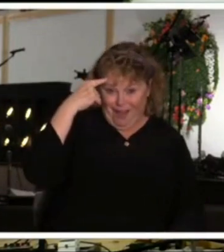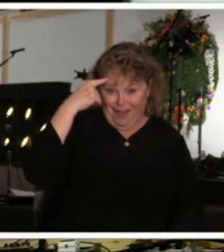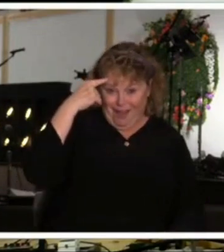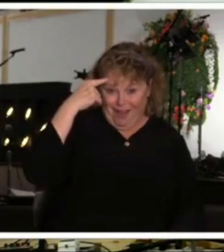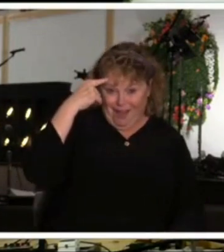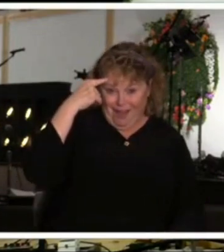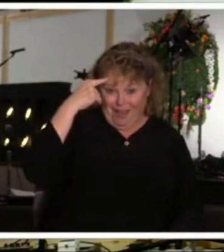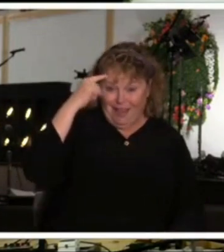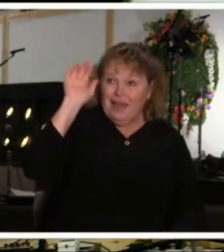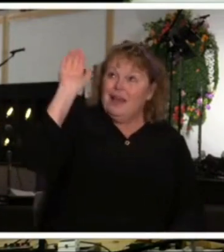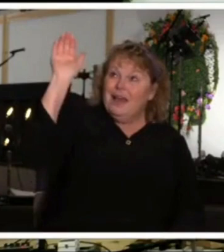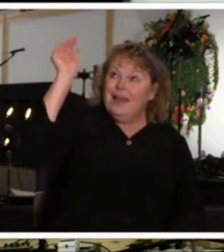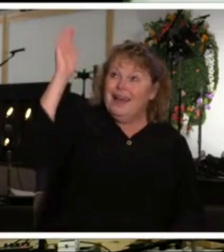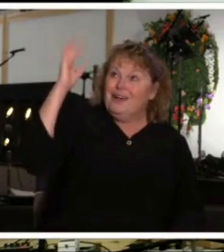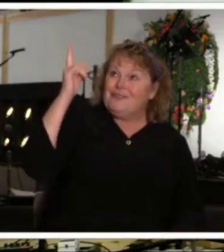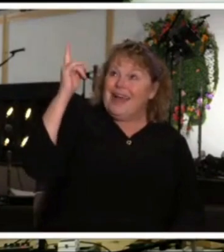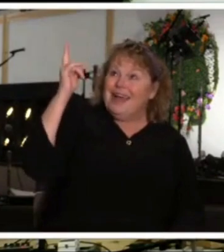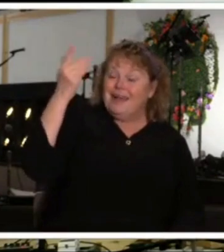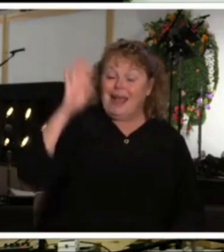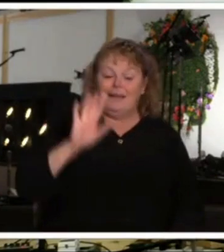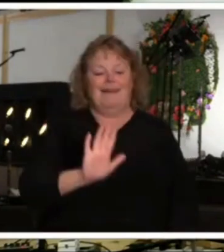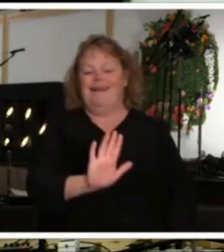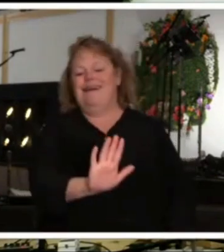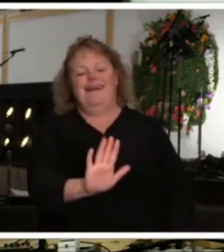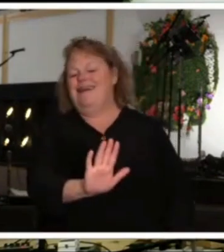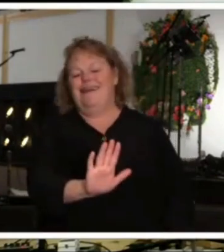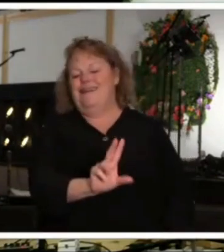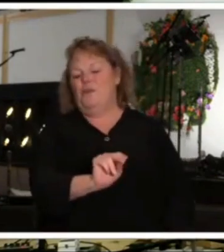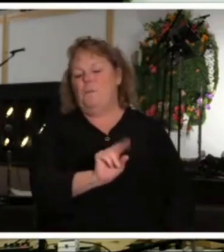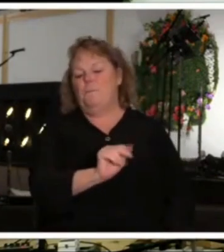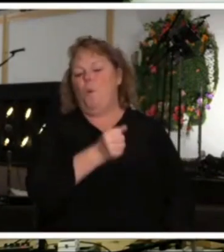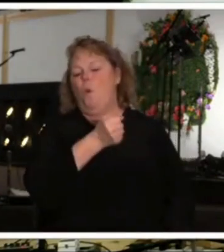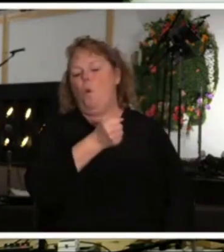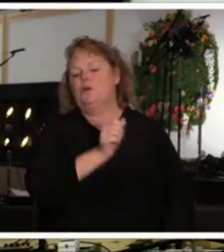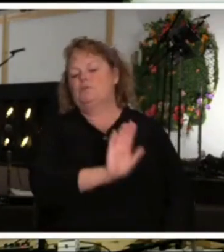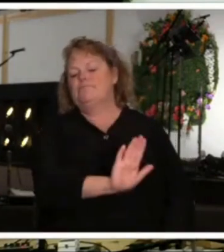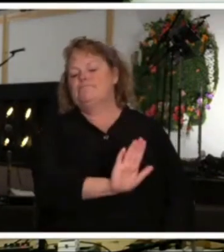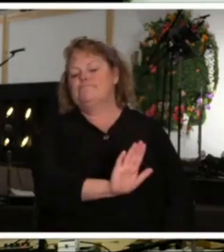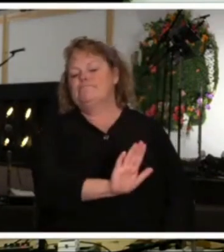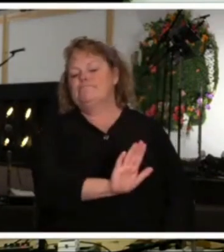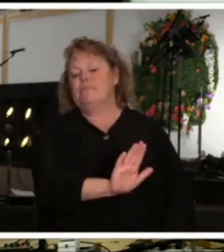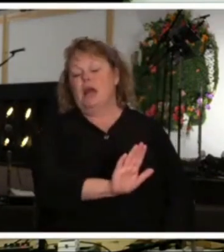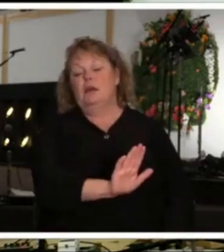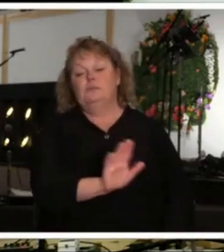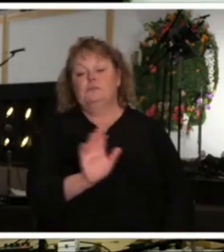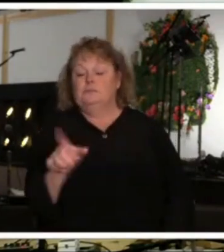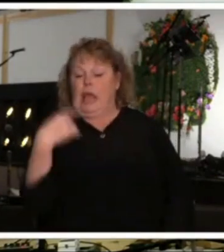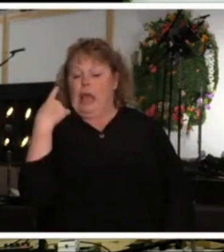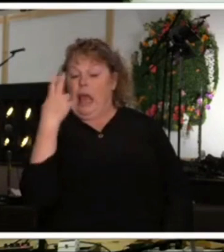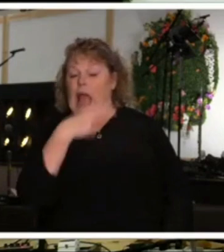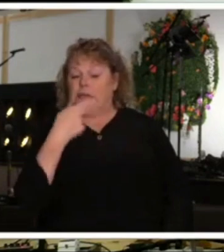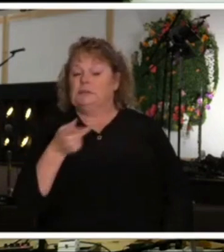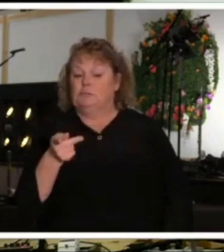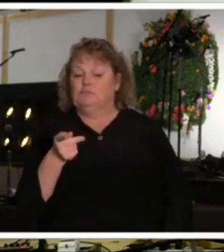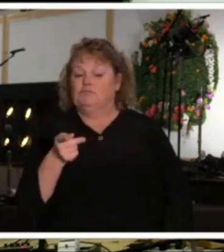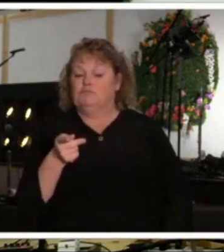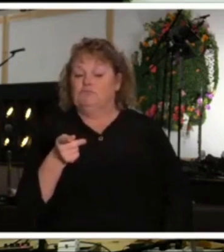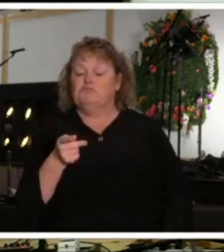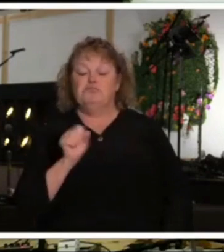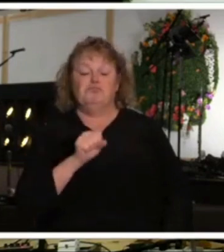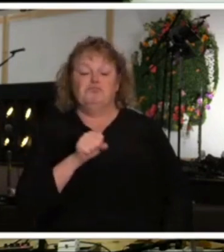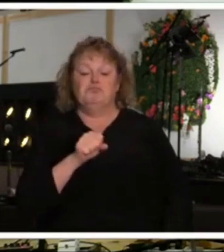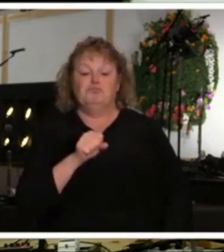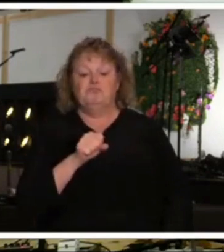And God said, oh, hold up. Hold up, man. I mean, I know he looked the part. I know